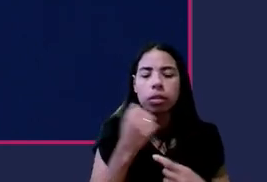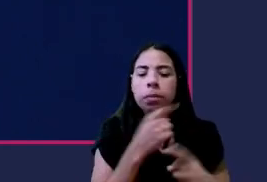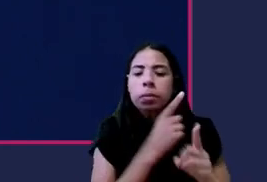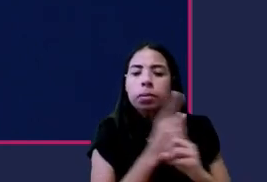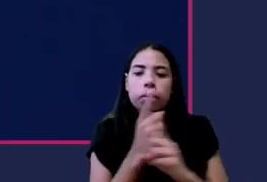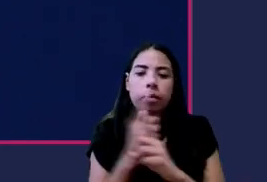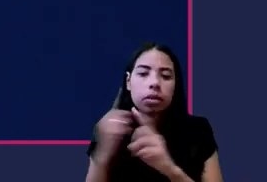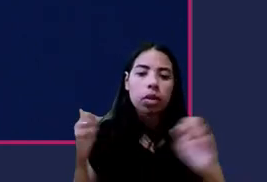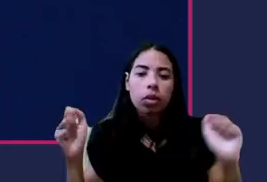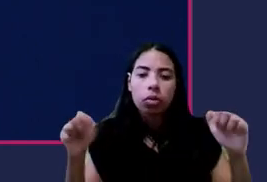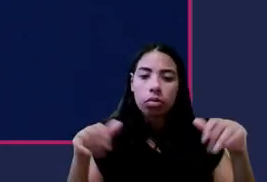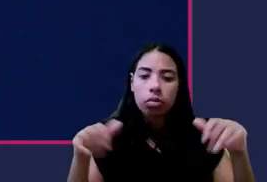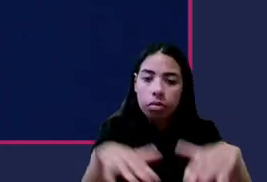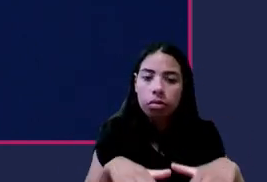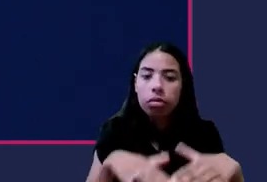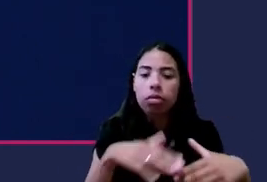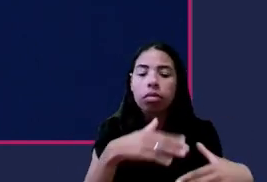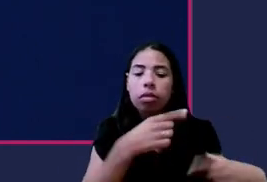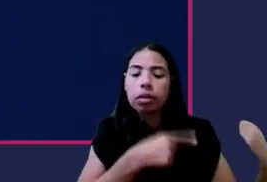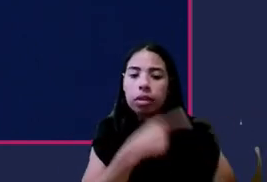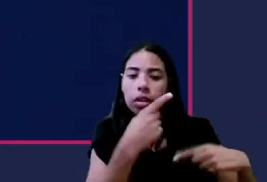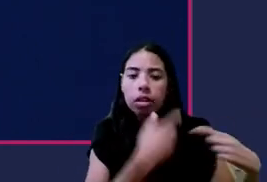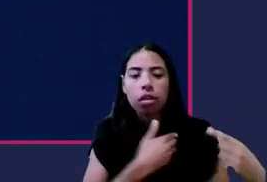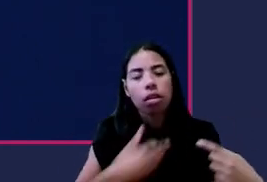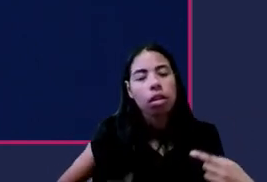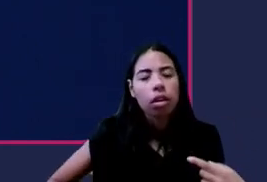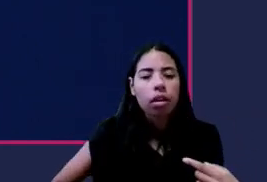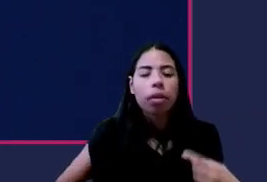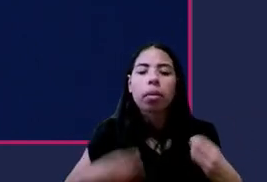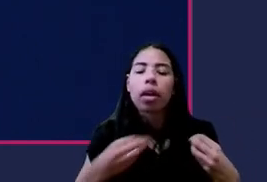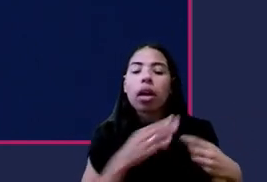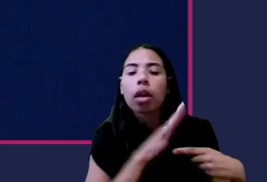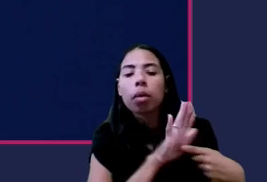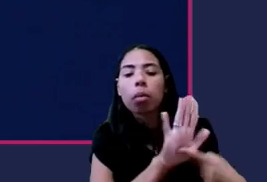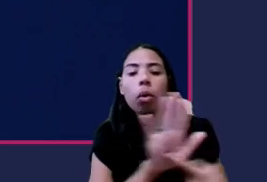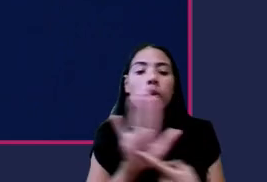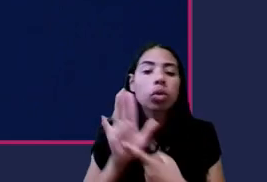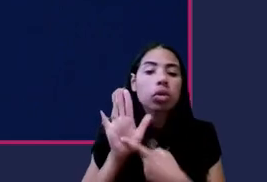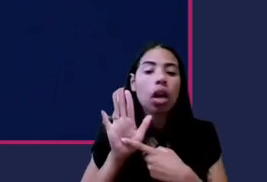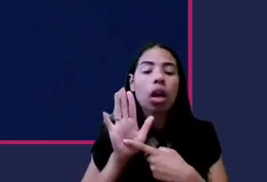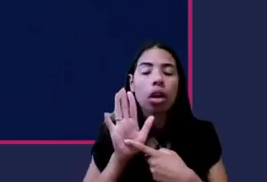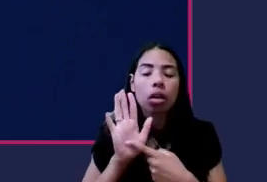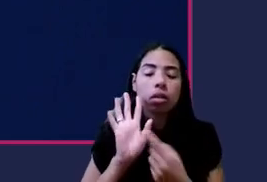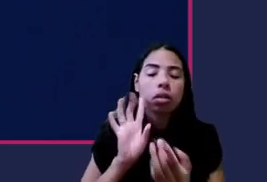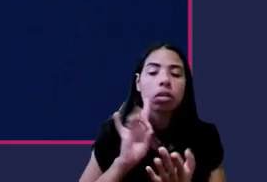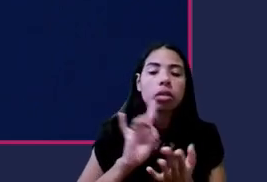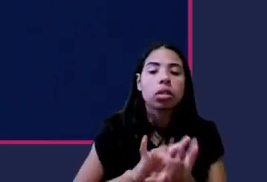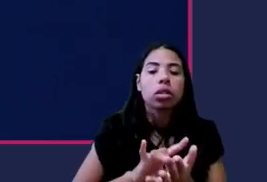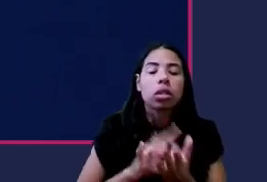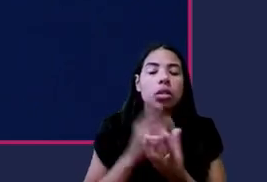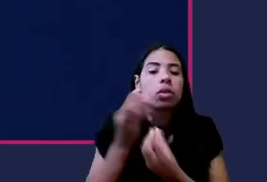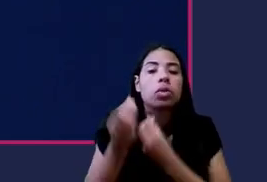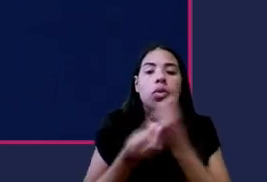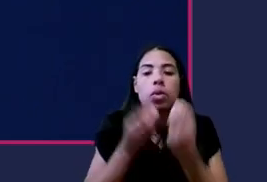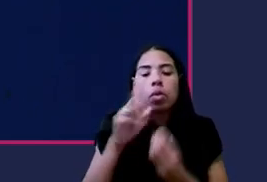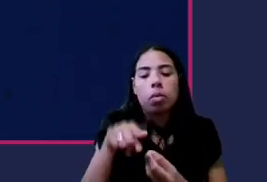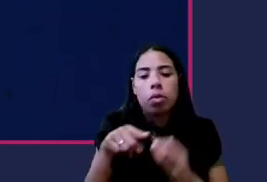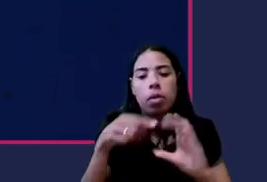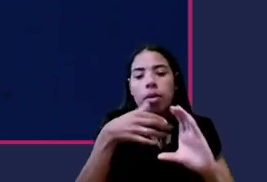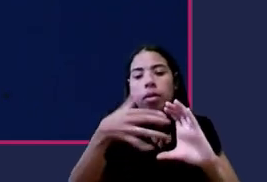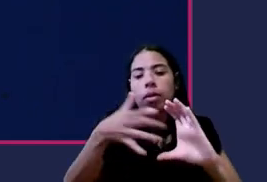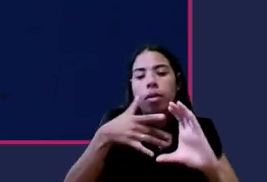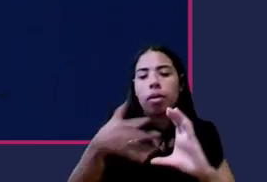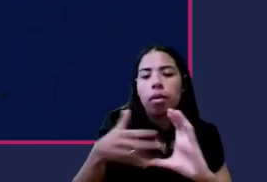years. And after these meetings, we always hold public hearings to